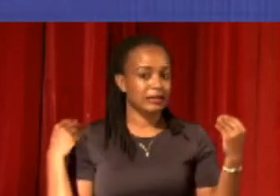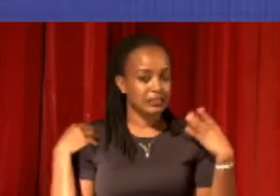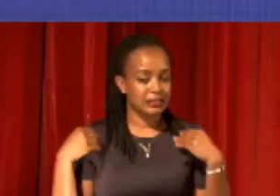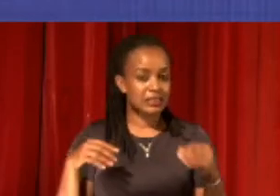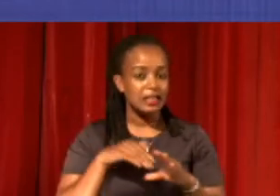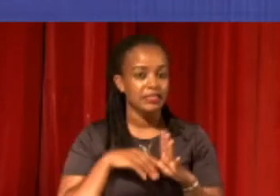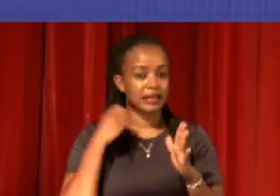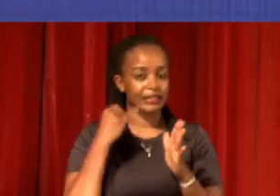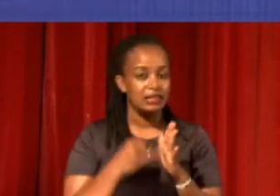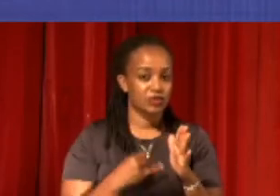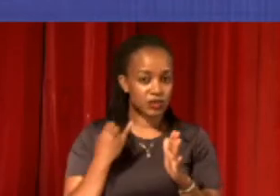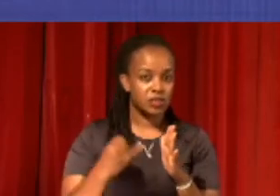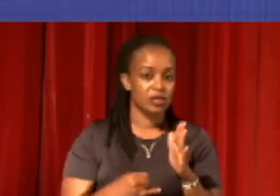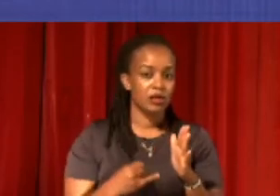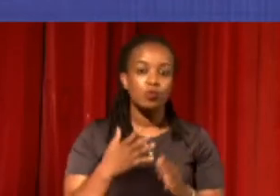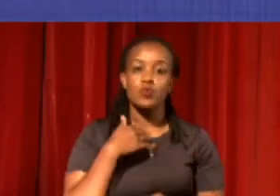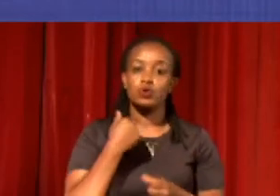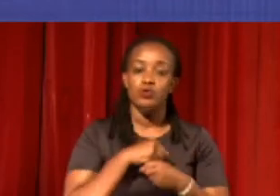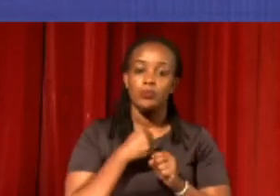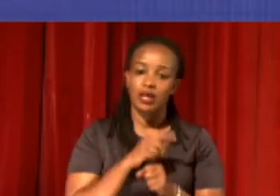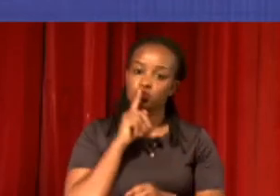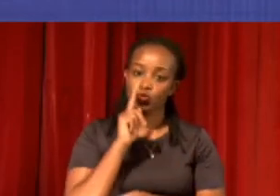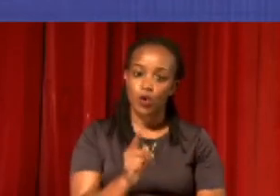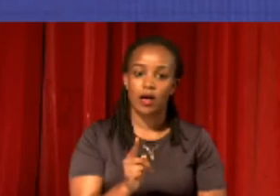need proof that you've been in the industry